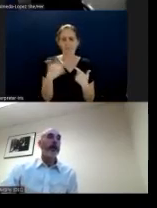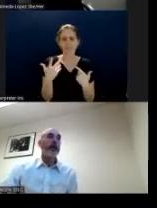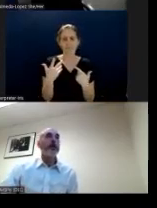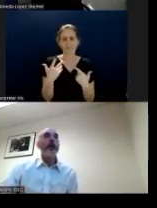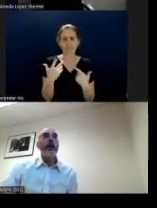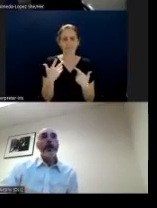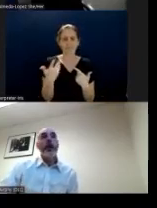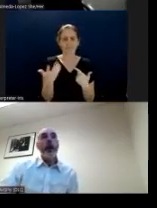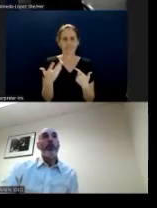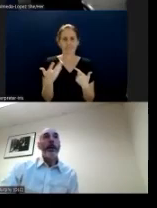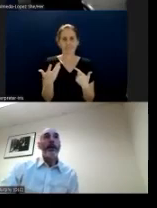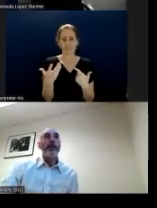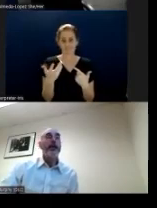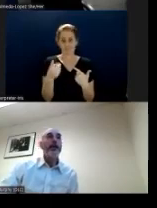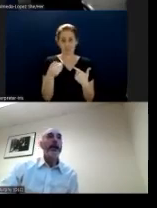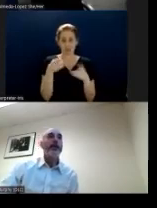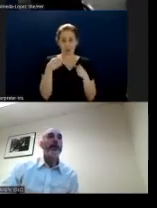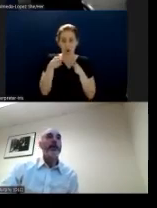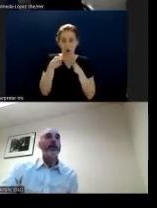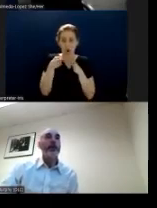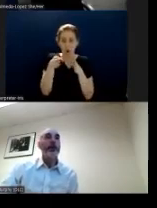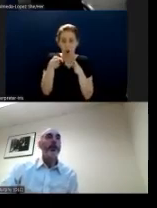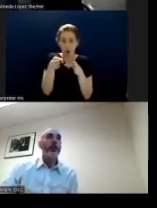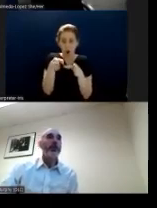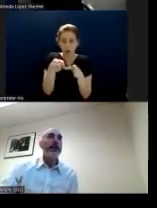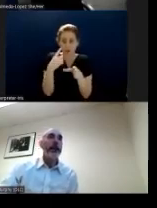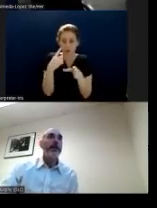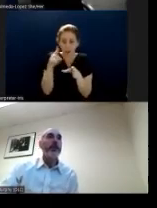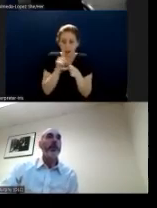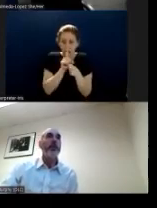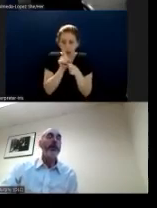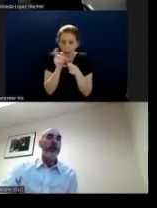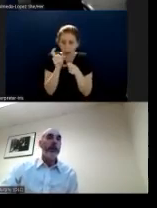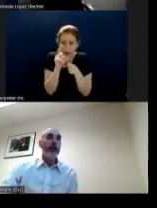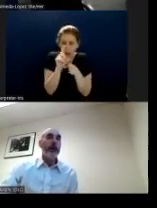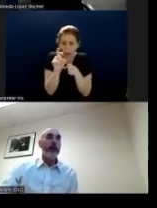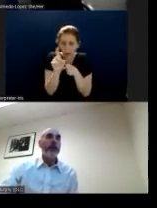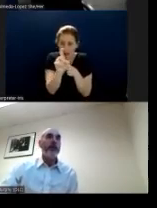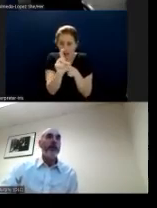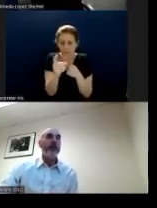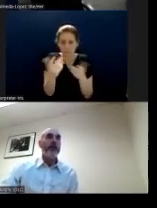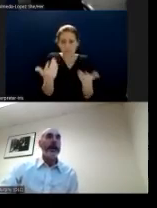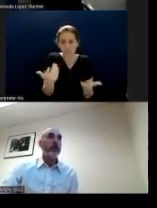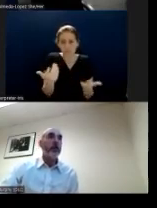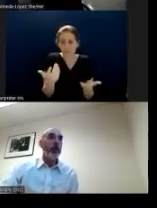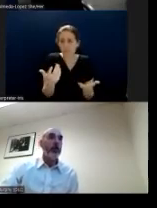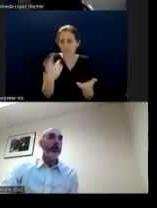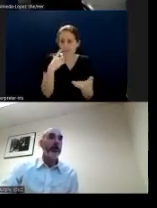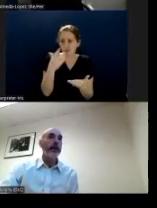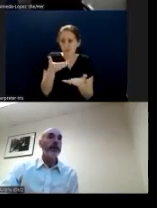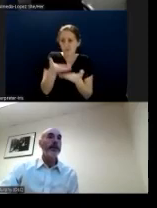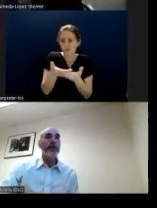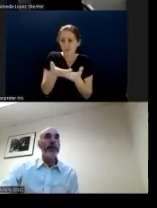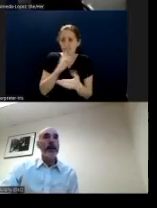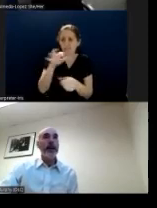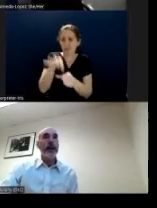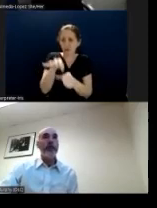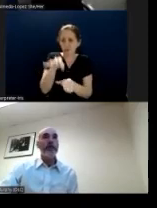How, are there hallways that you have to traverse in order to get to the actual polling